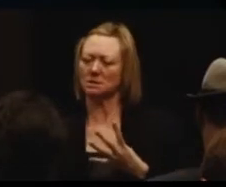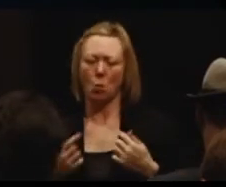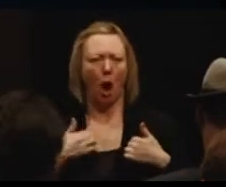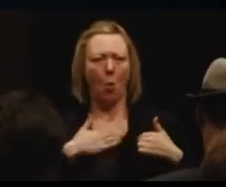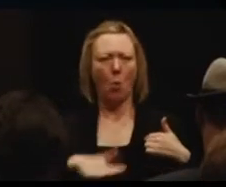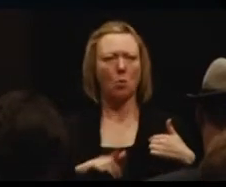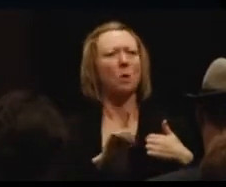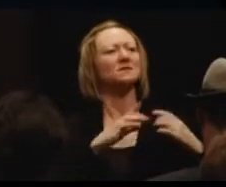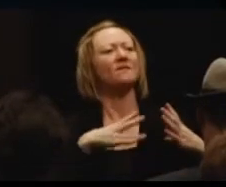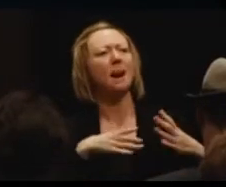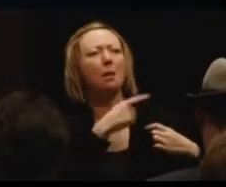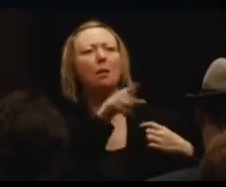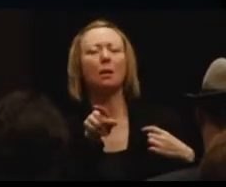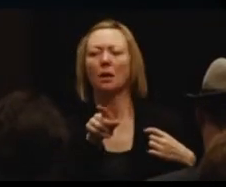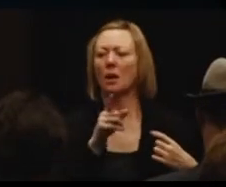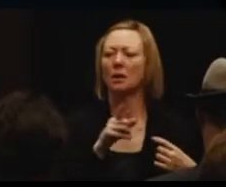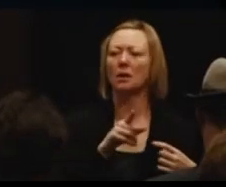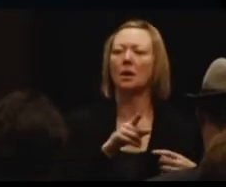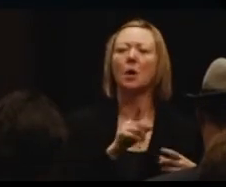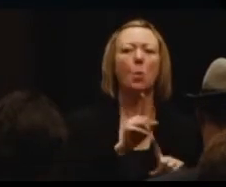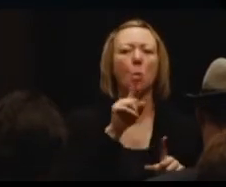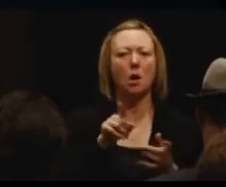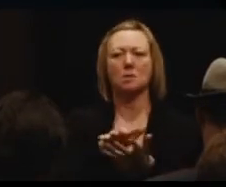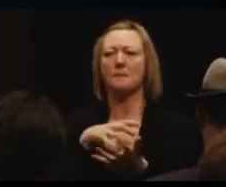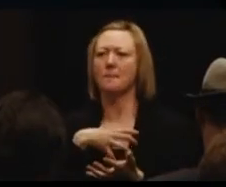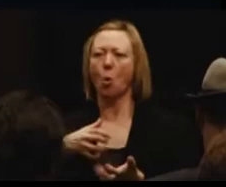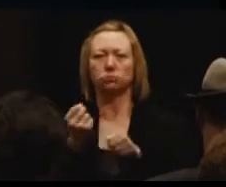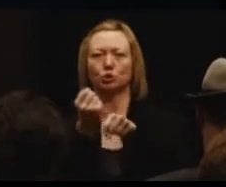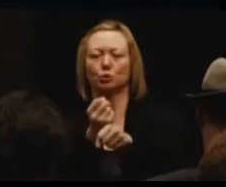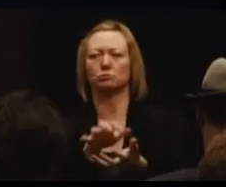available and what is produced is probably going to have the more profound impact.